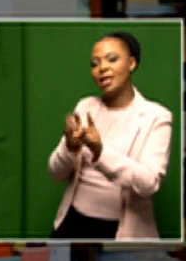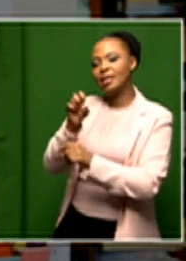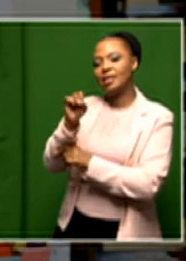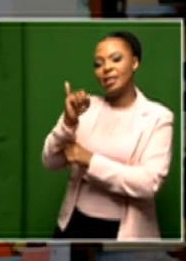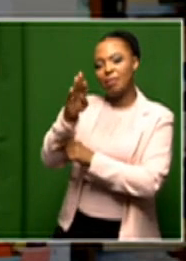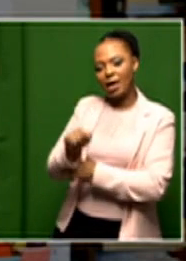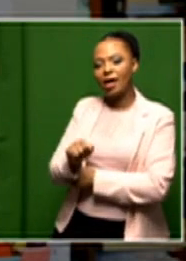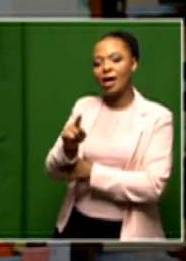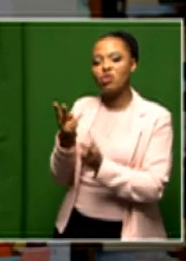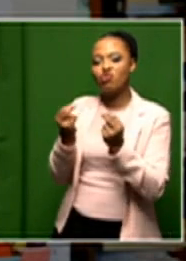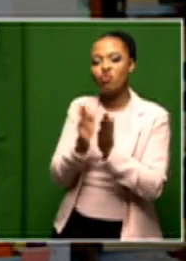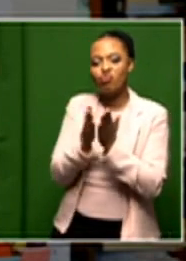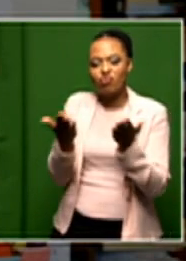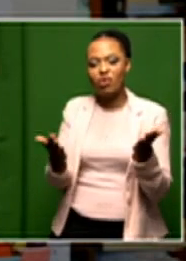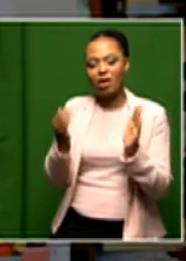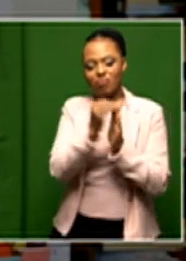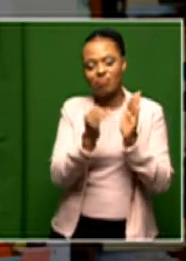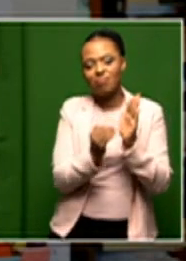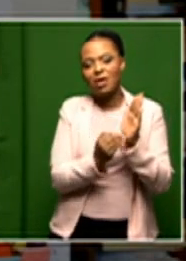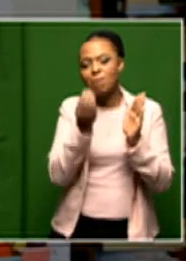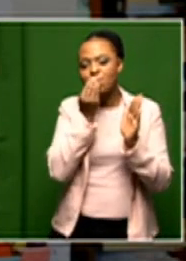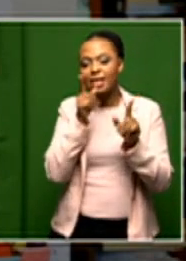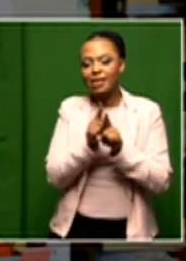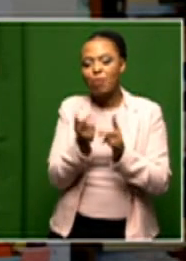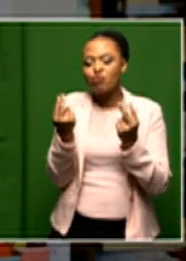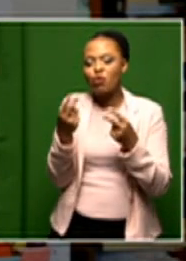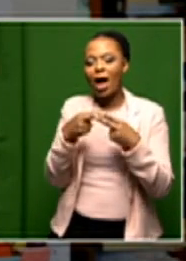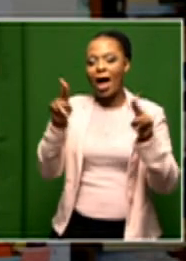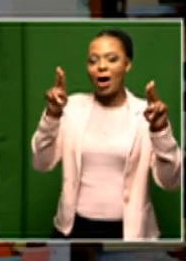her new book, as well as a new restaurant venture that's opening in Cape Town later on this week.